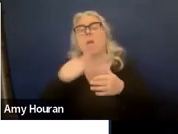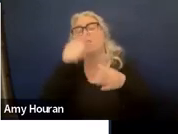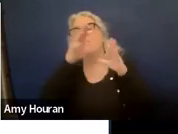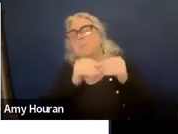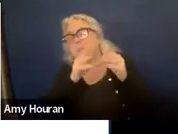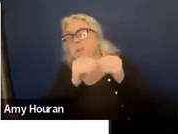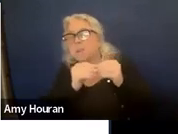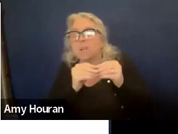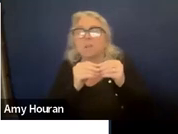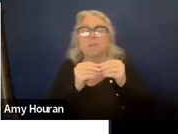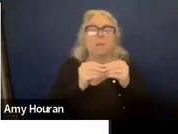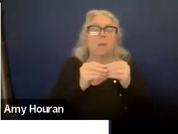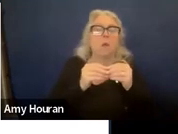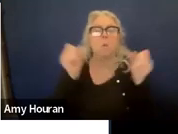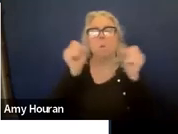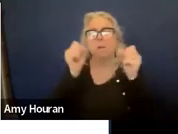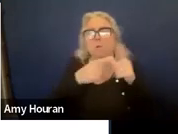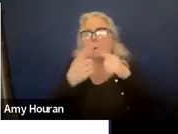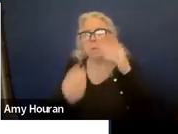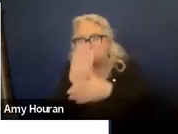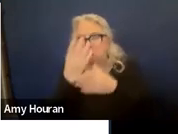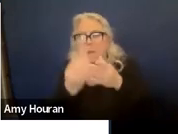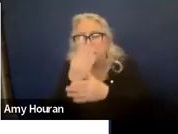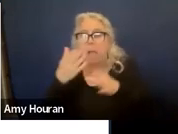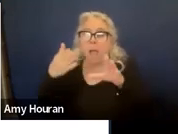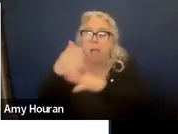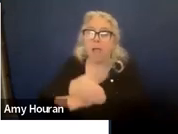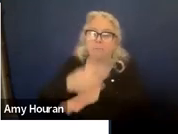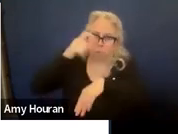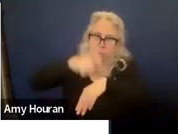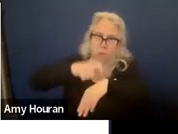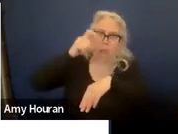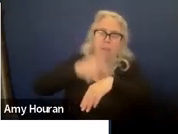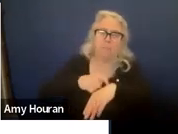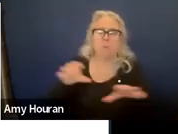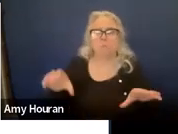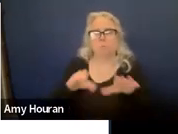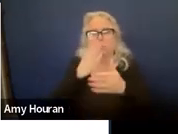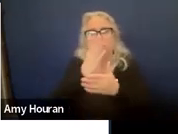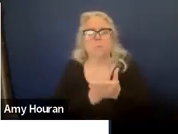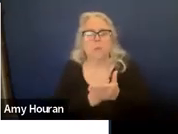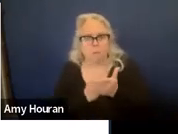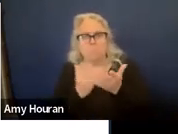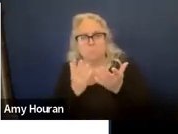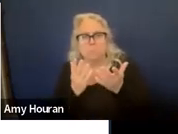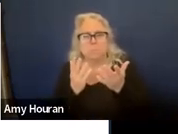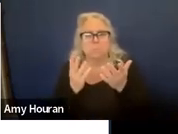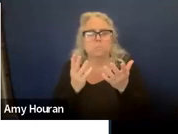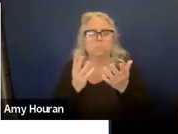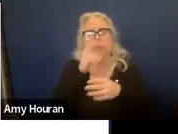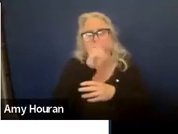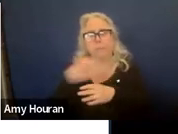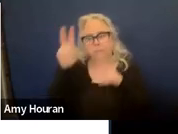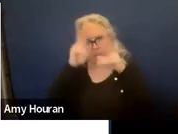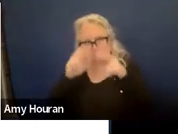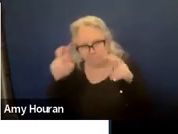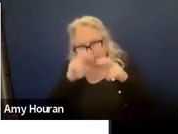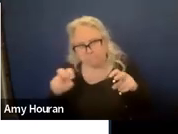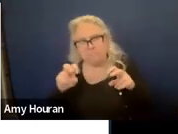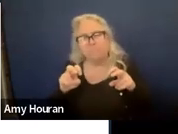in the winter or the spring after you've had time to do some transition